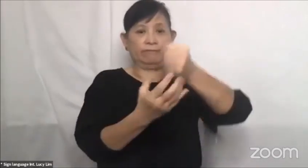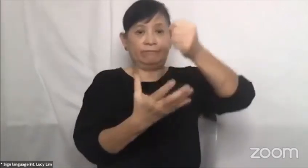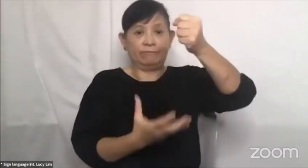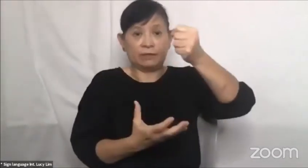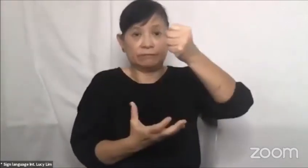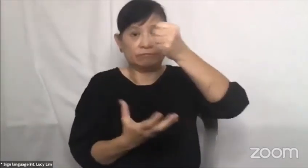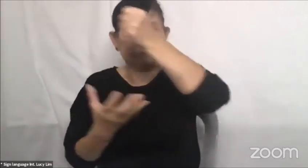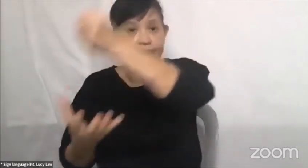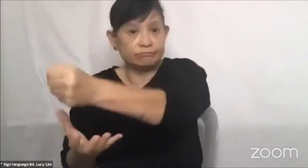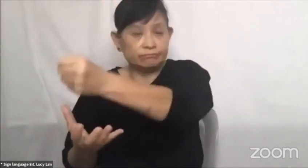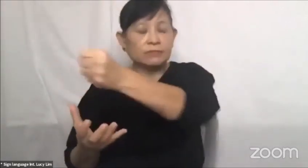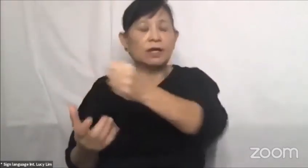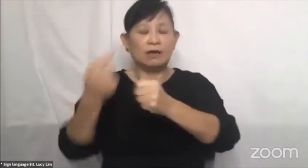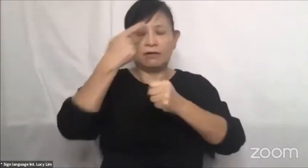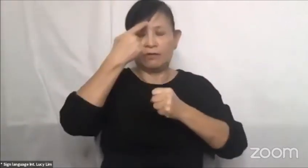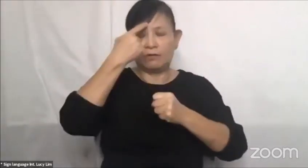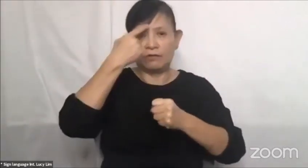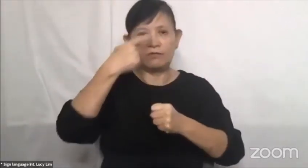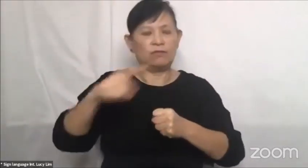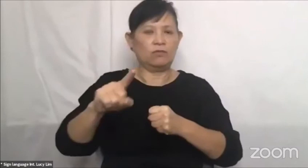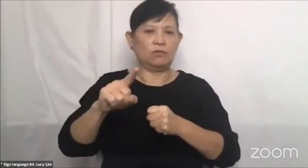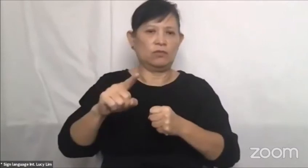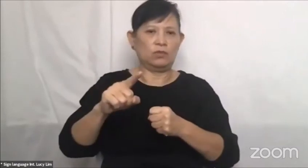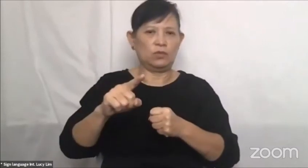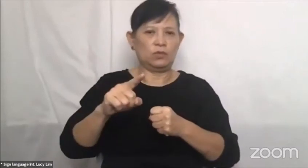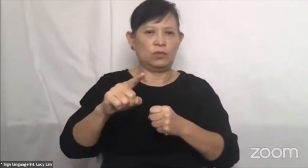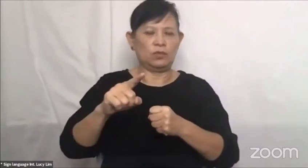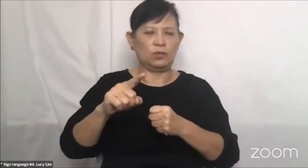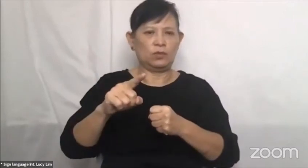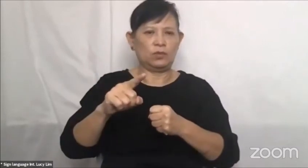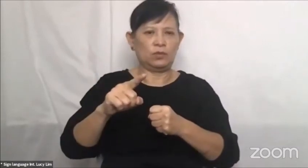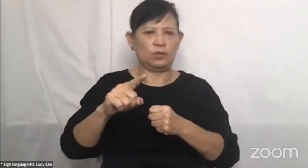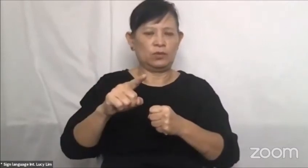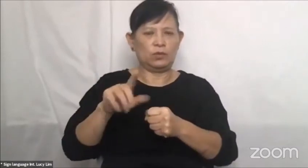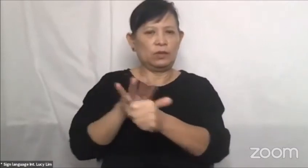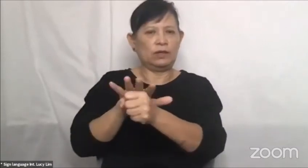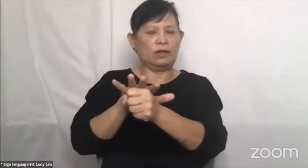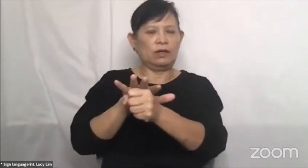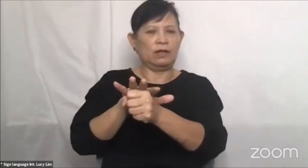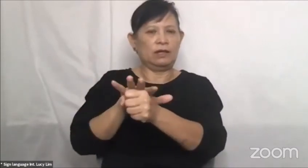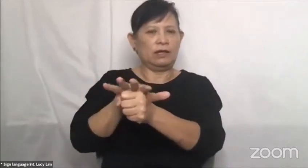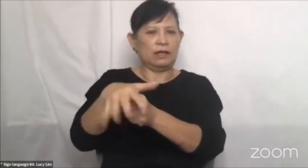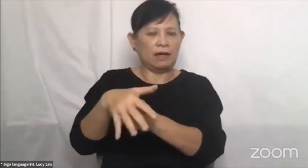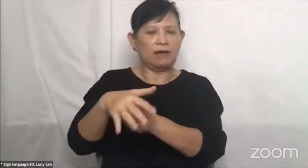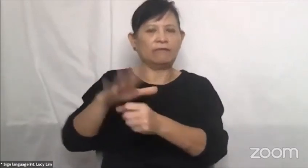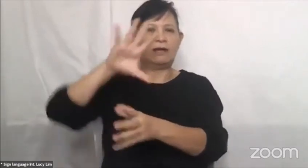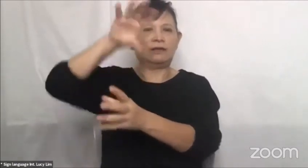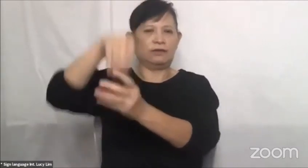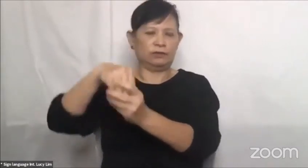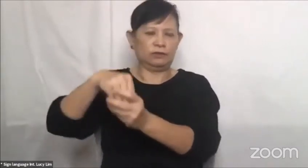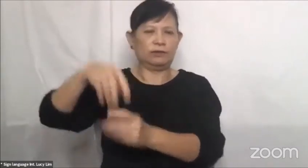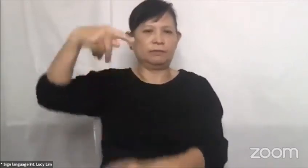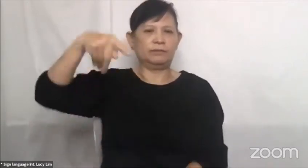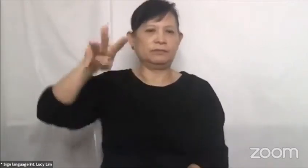them in humanitarian actions are covering, including persons with